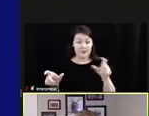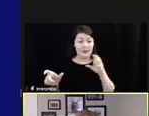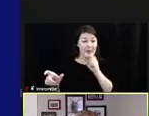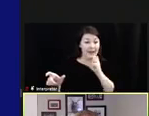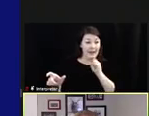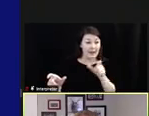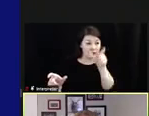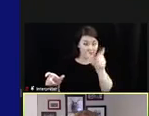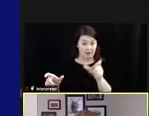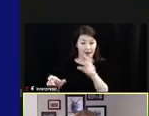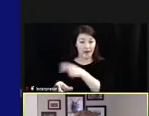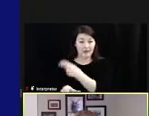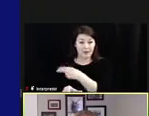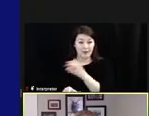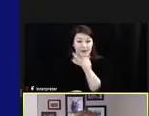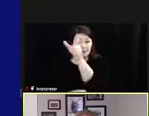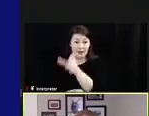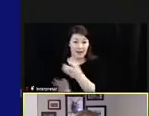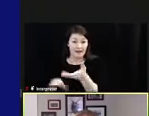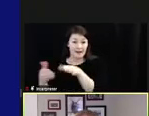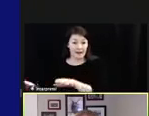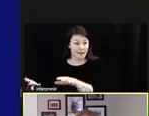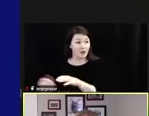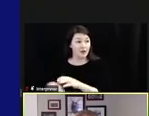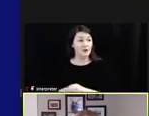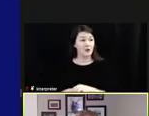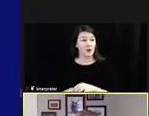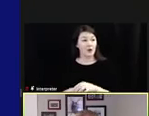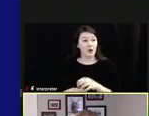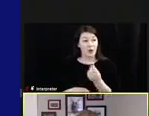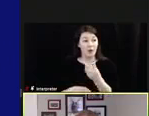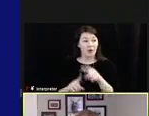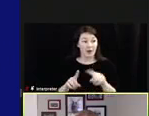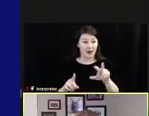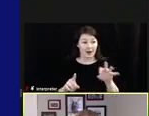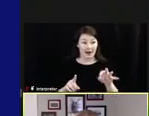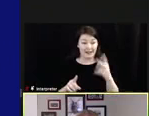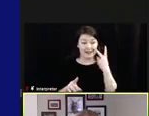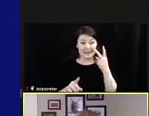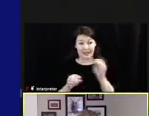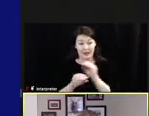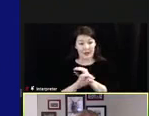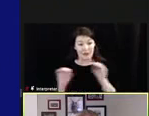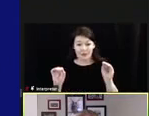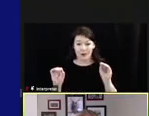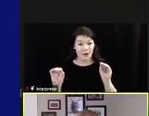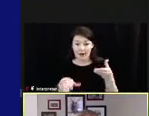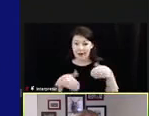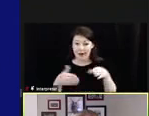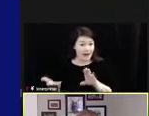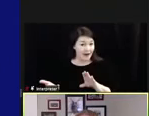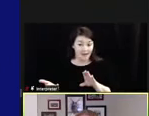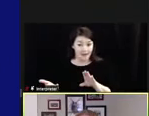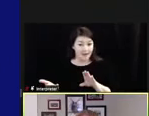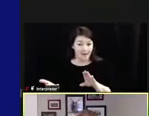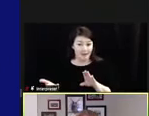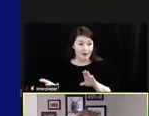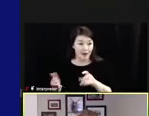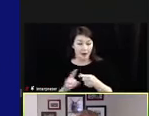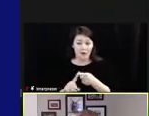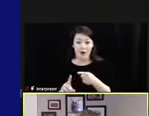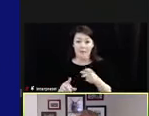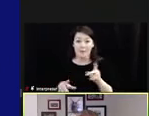for the 12 to 39-year-olds, meaning that we have not seen any deaths occur among that 12 to 39-year-old population among